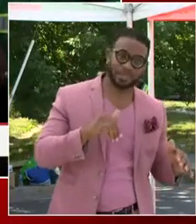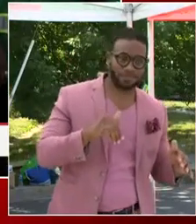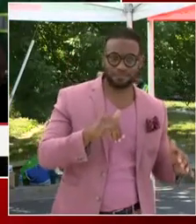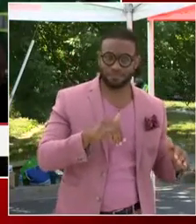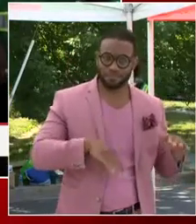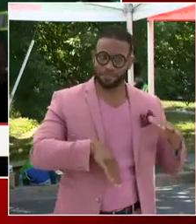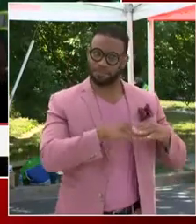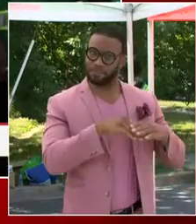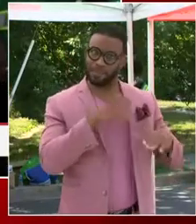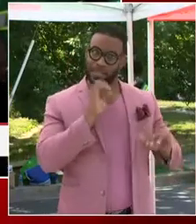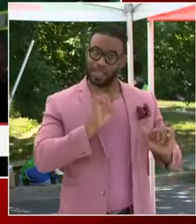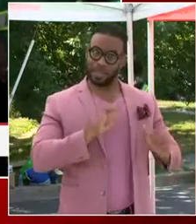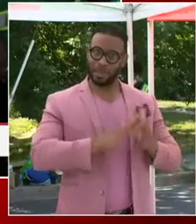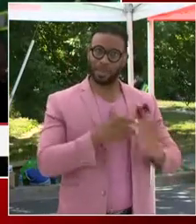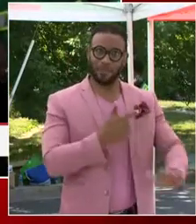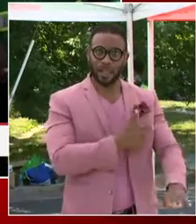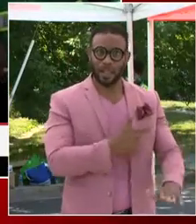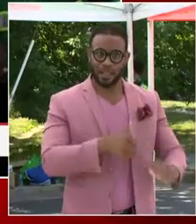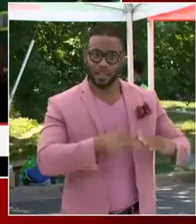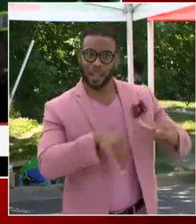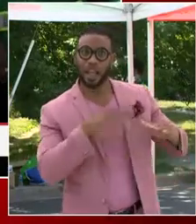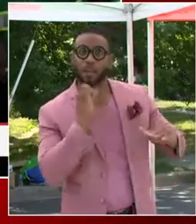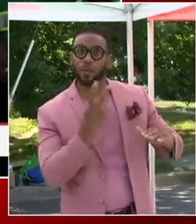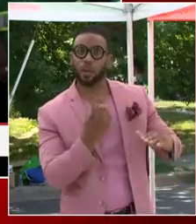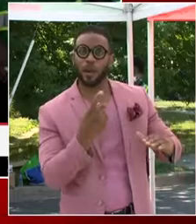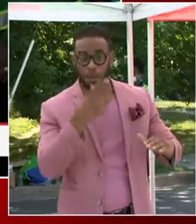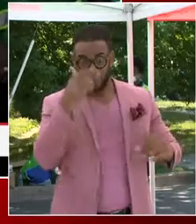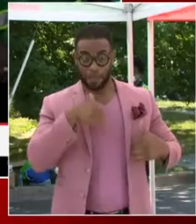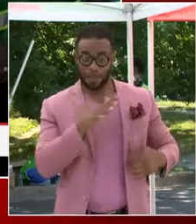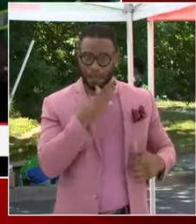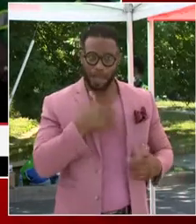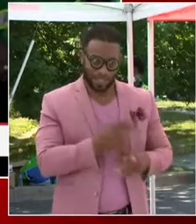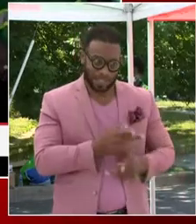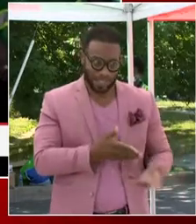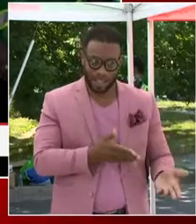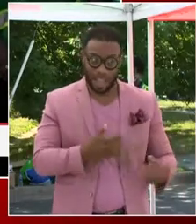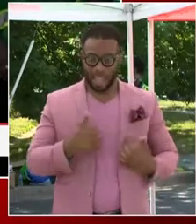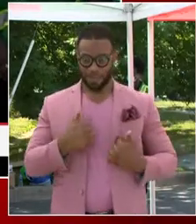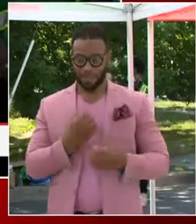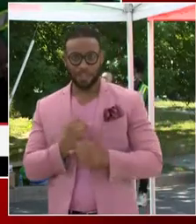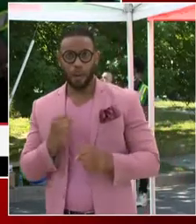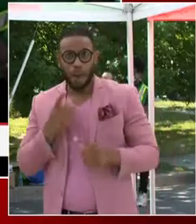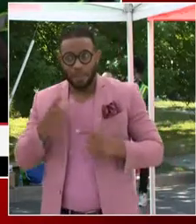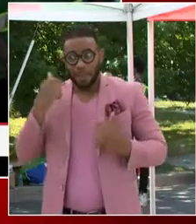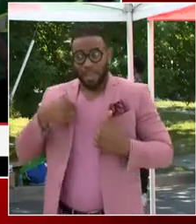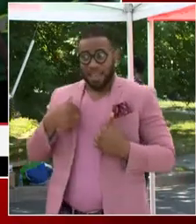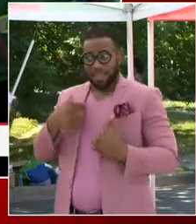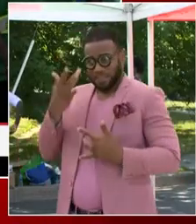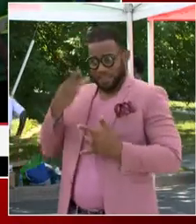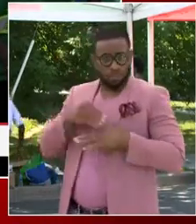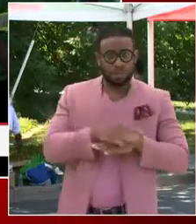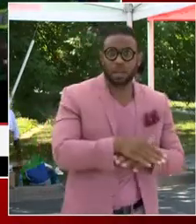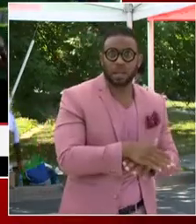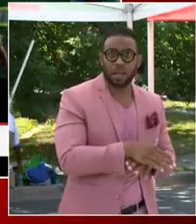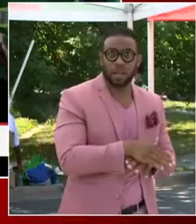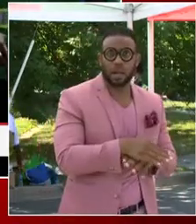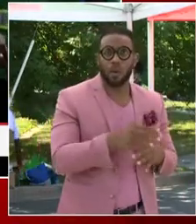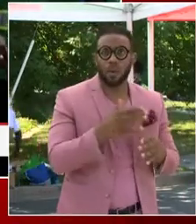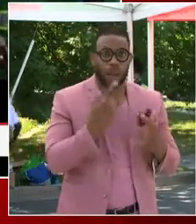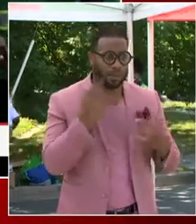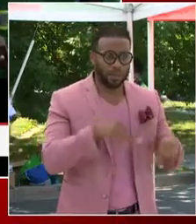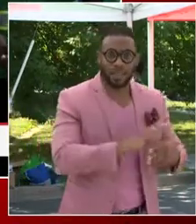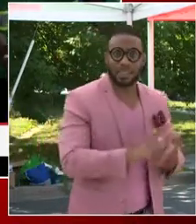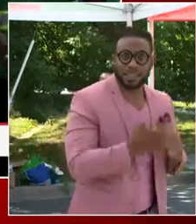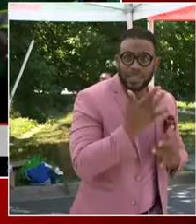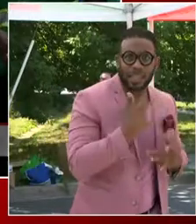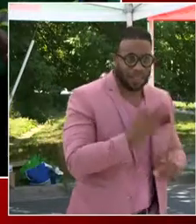of the age that they can be vaccinated, but because I am their mother and I need to take care of them, what happens if I get sick, or what happens if they get sick?